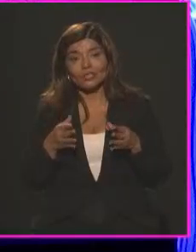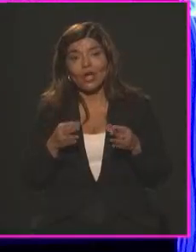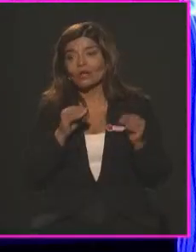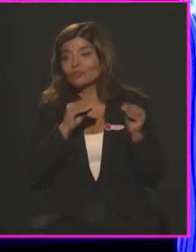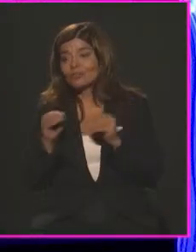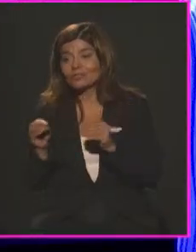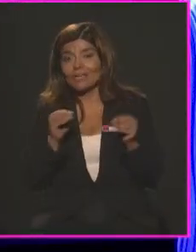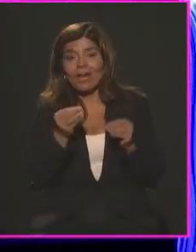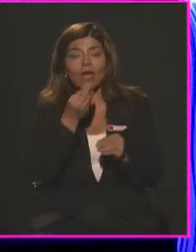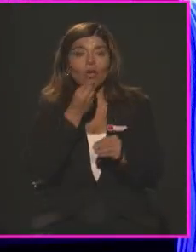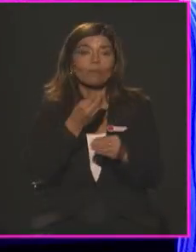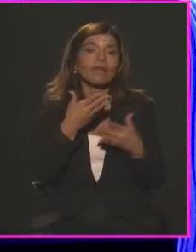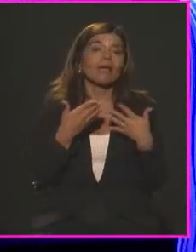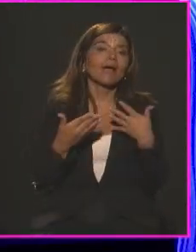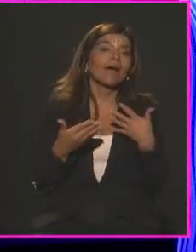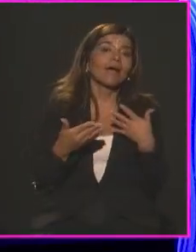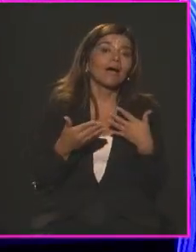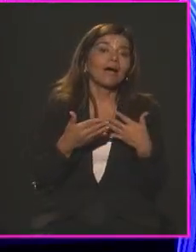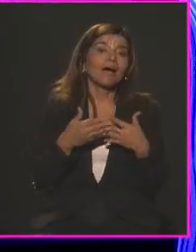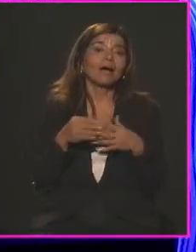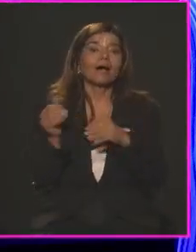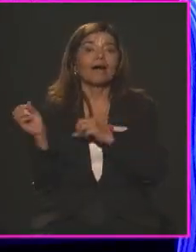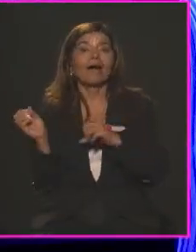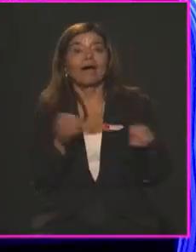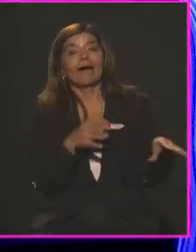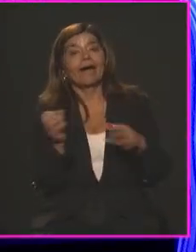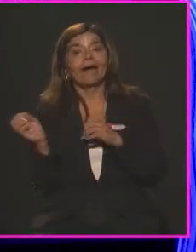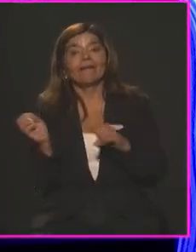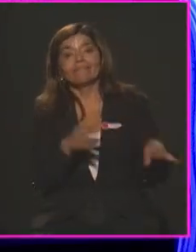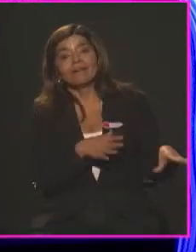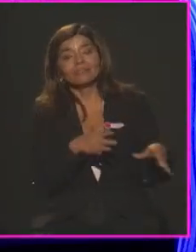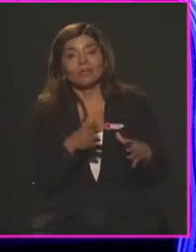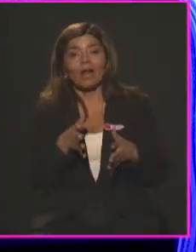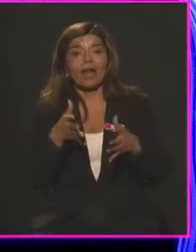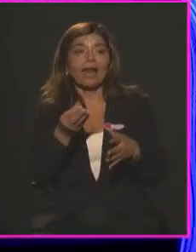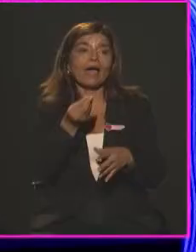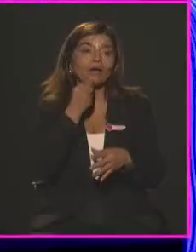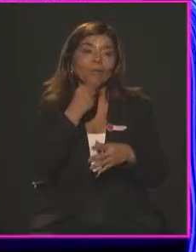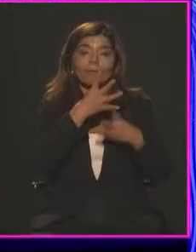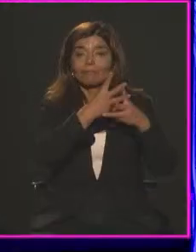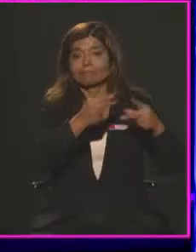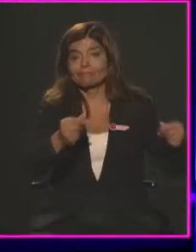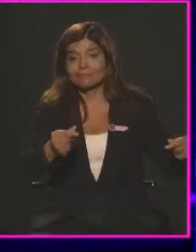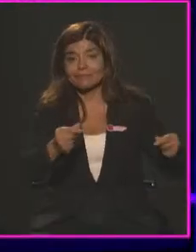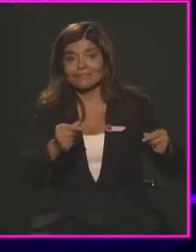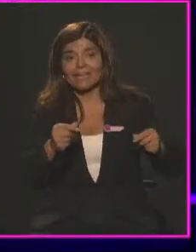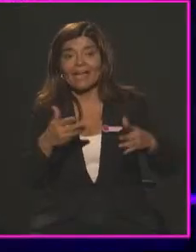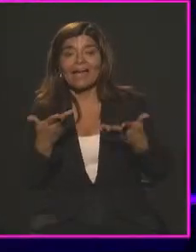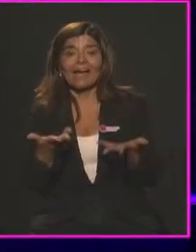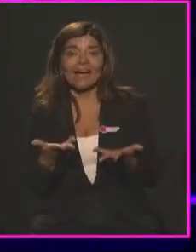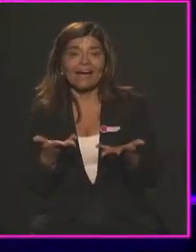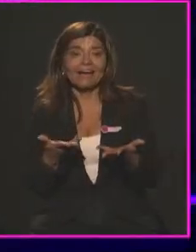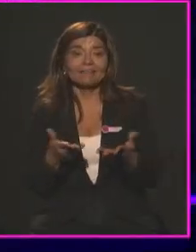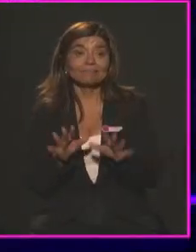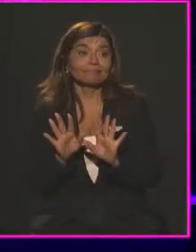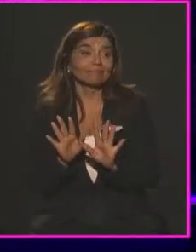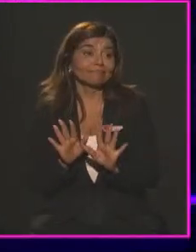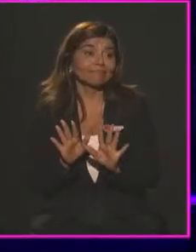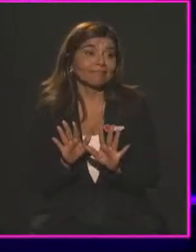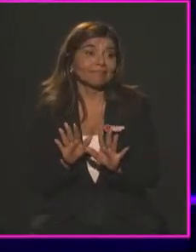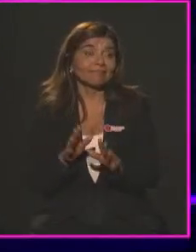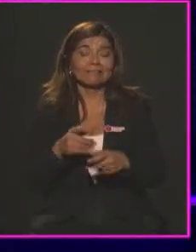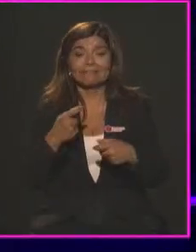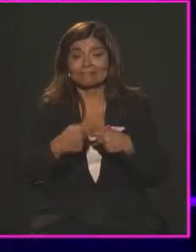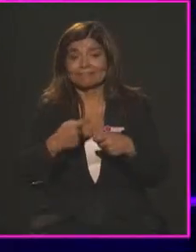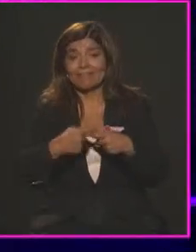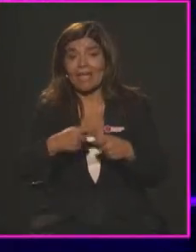landfill where they would rot, the food would rot, and it would produce methane, a powerful greenhouse gas. In